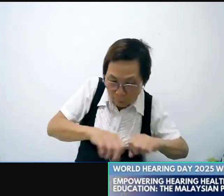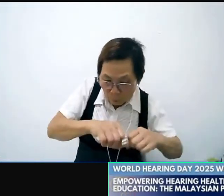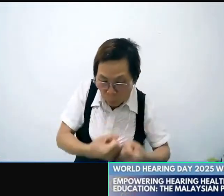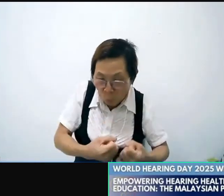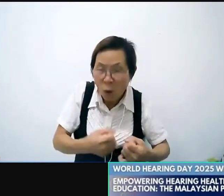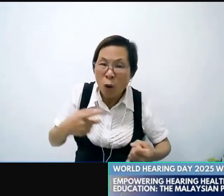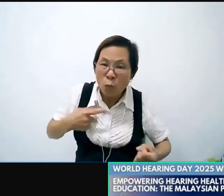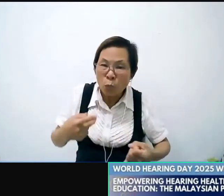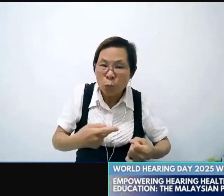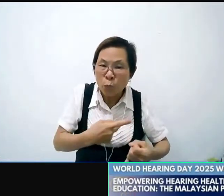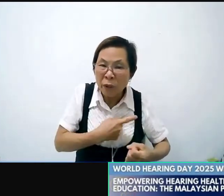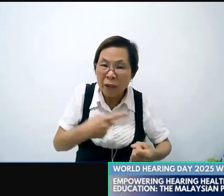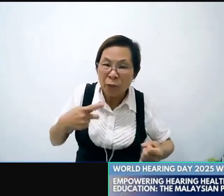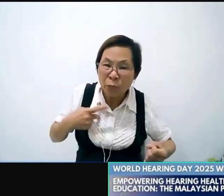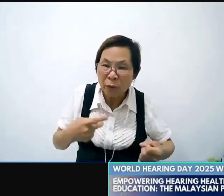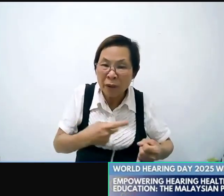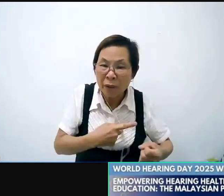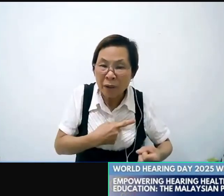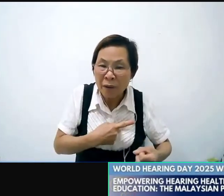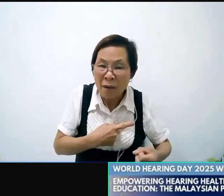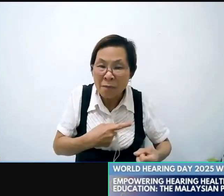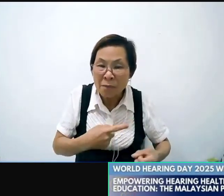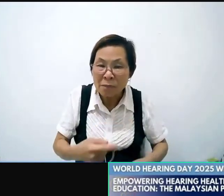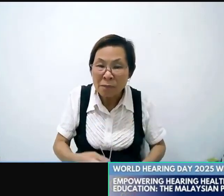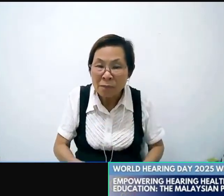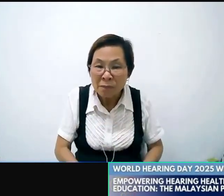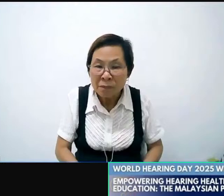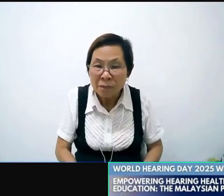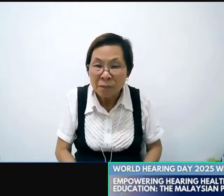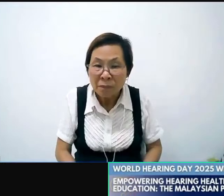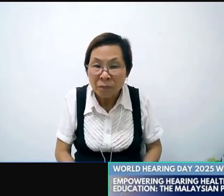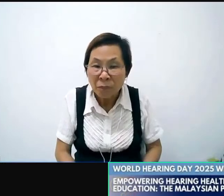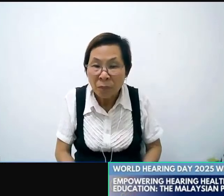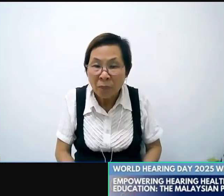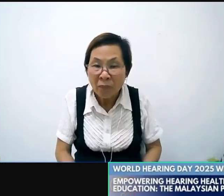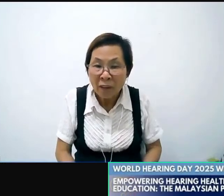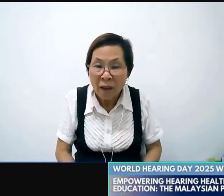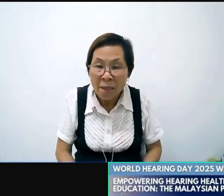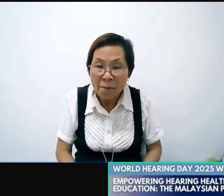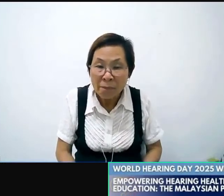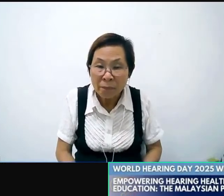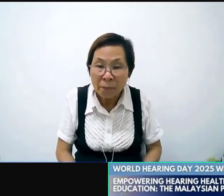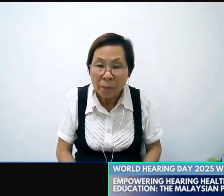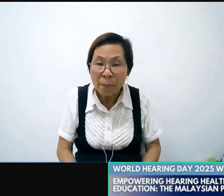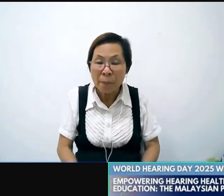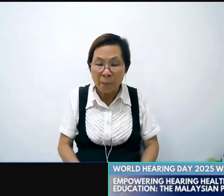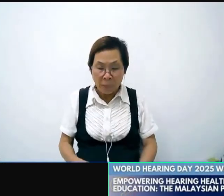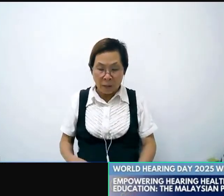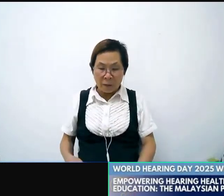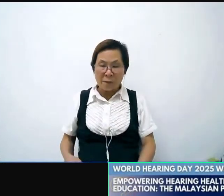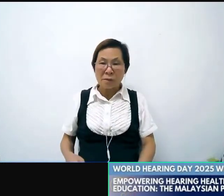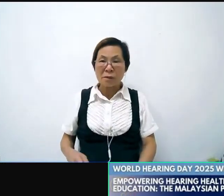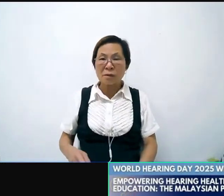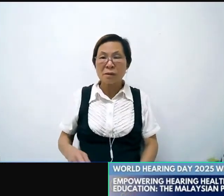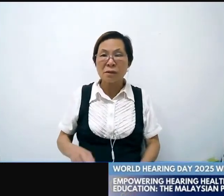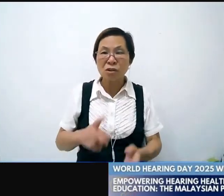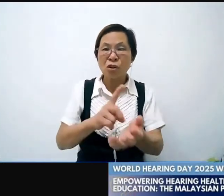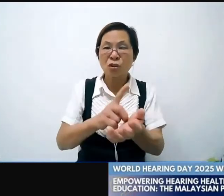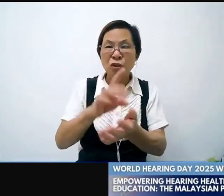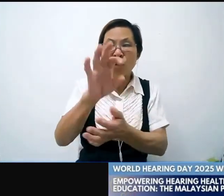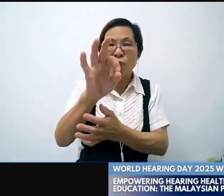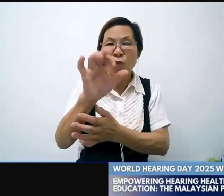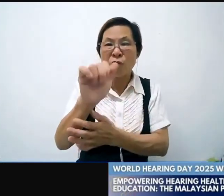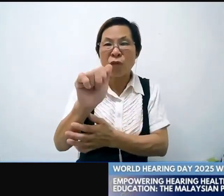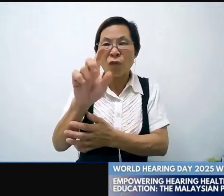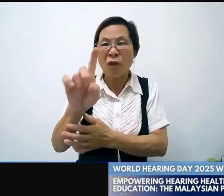we use accessories. I can't remember the name of the what is it, Dr. Fadil? What